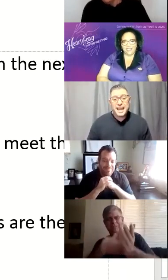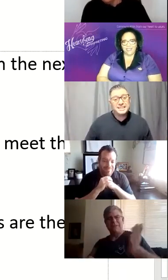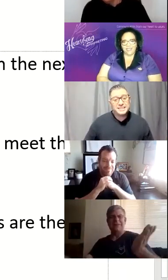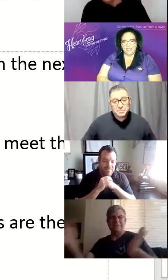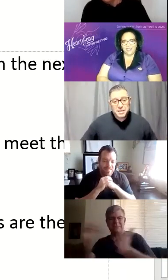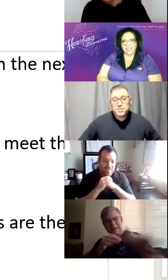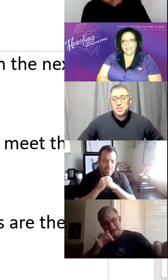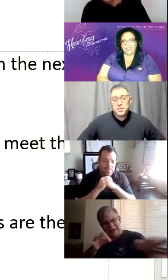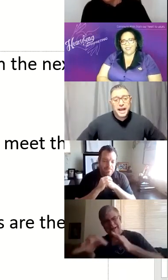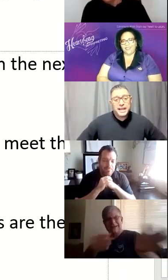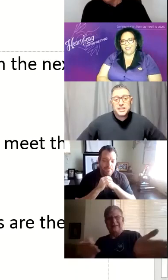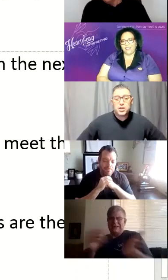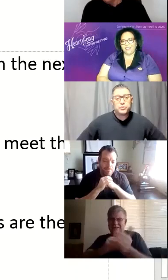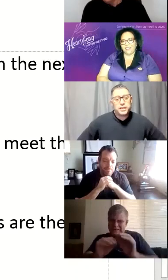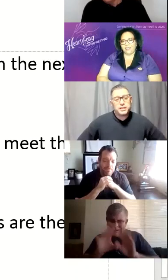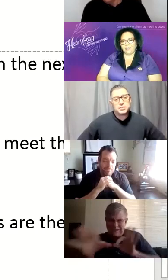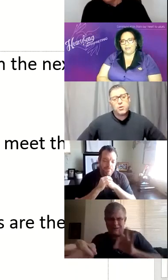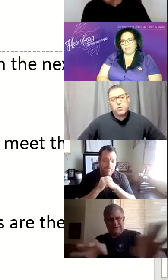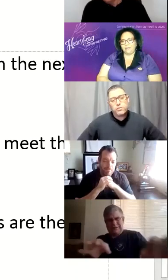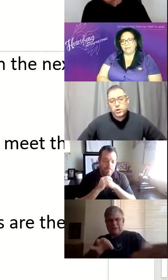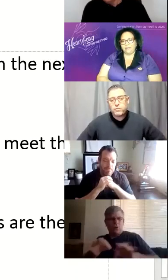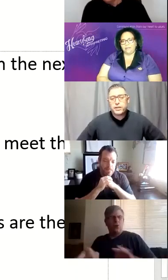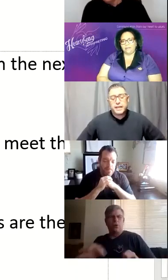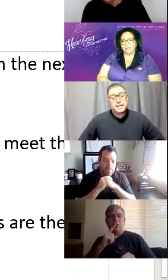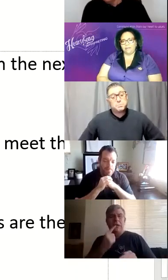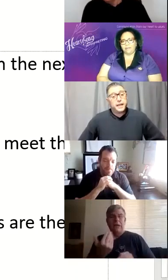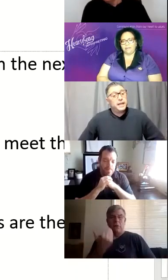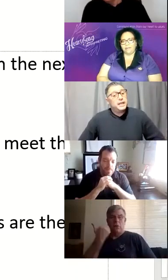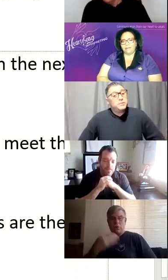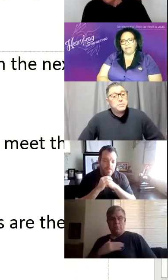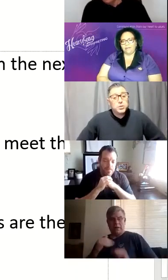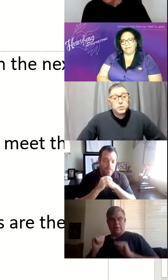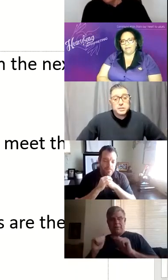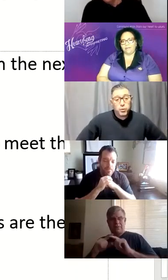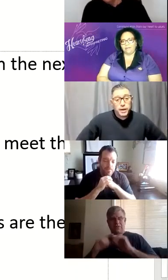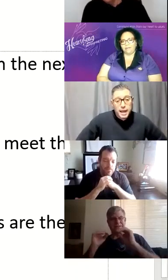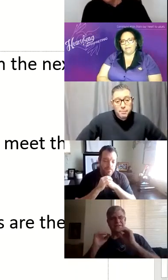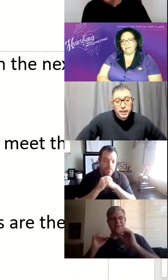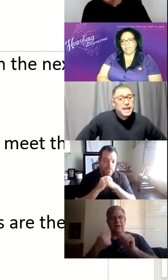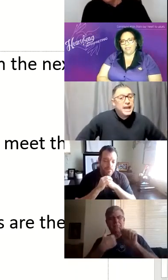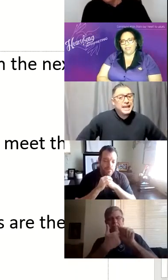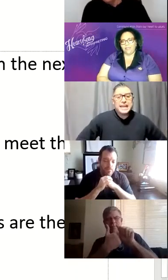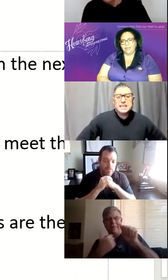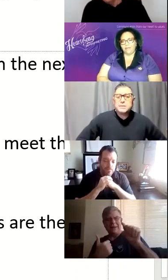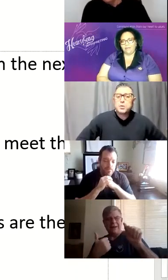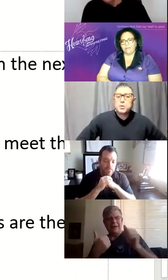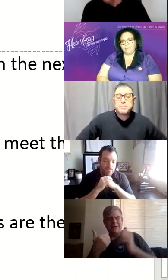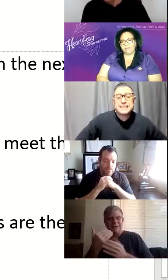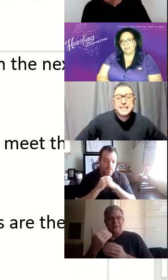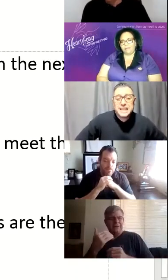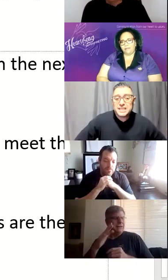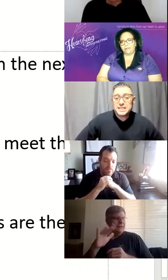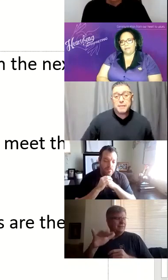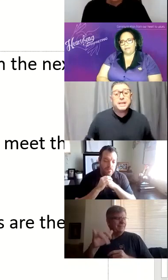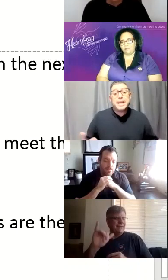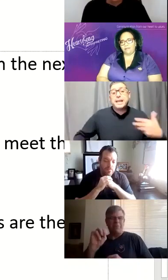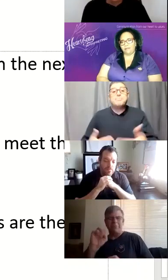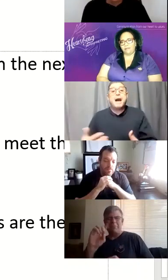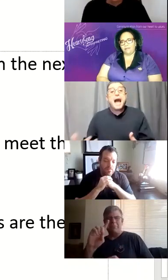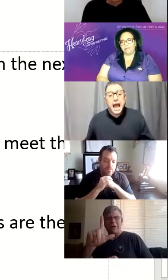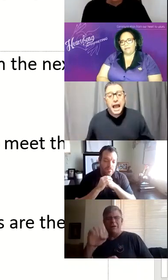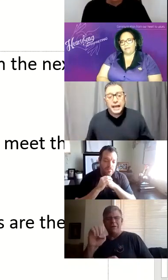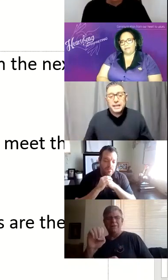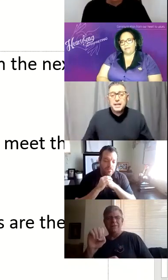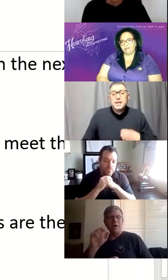Yeah, and sometimes, you know, I need to go things over and over again, explain them to my students about what happened. And it eats up so much of my teaching time. Then I end